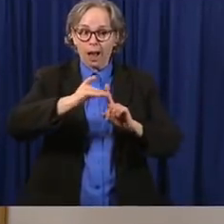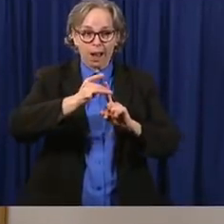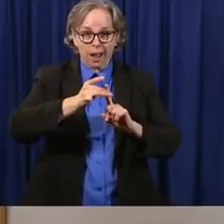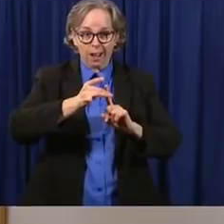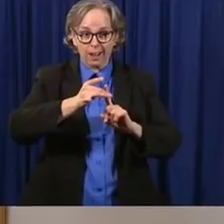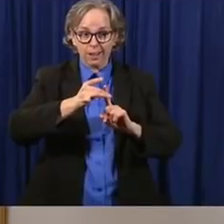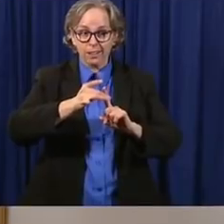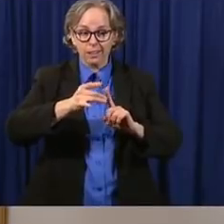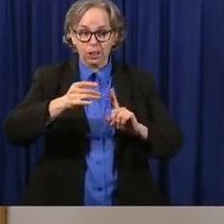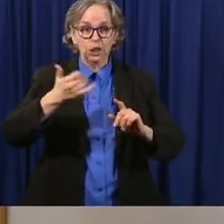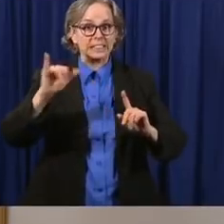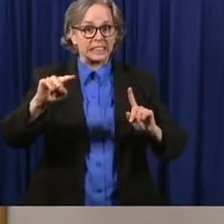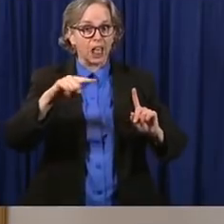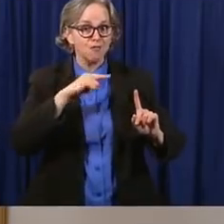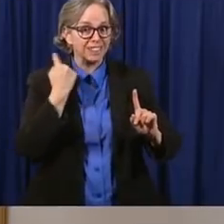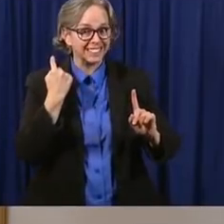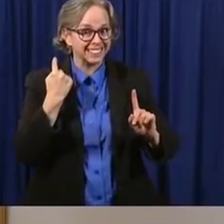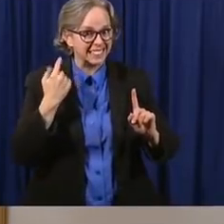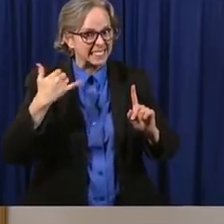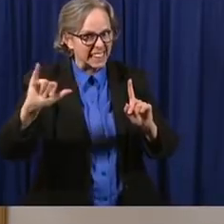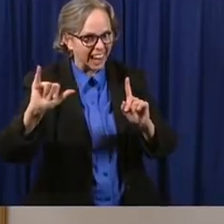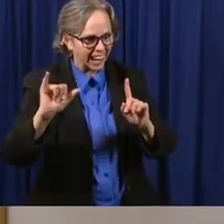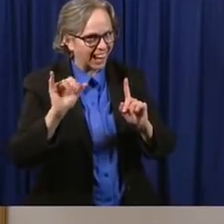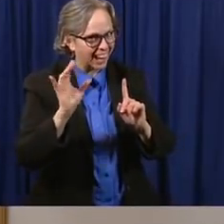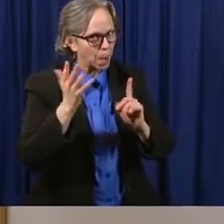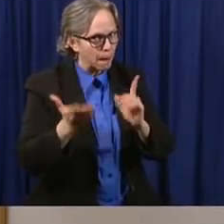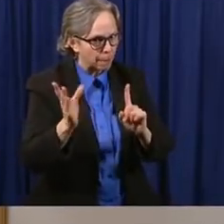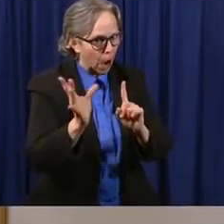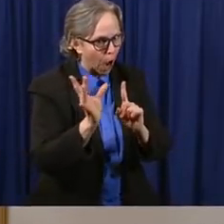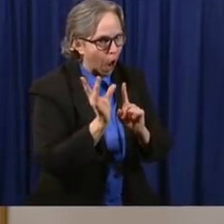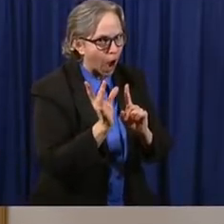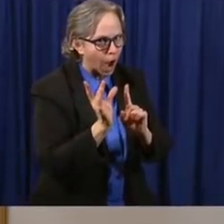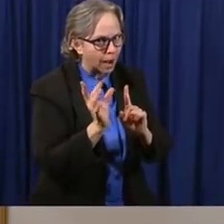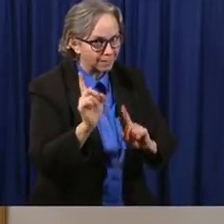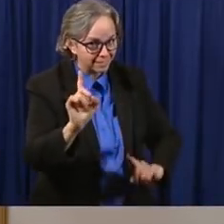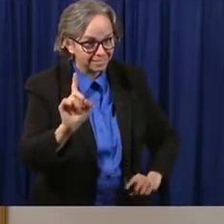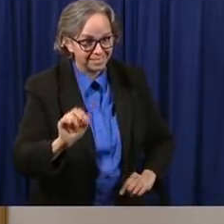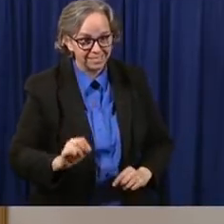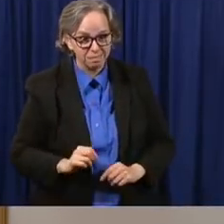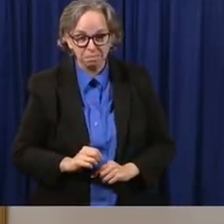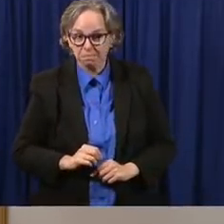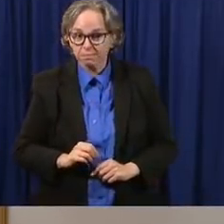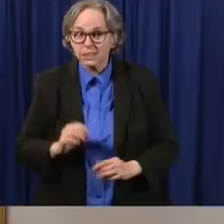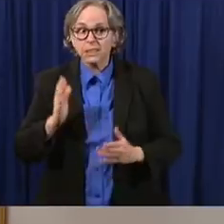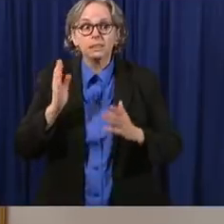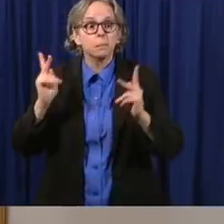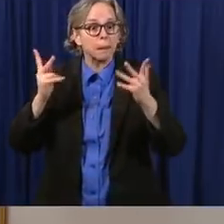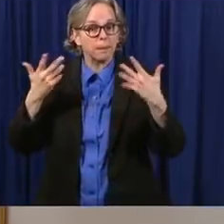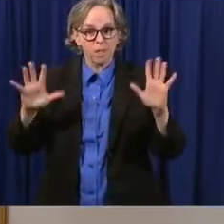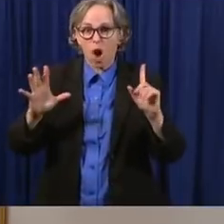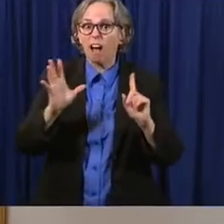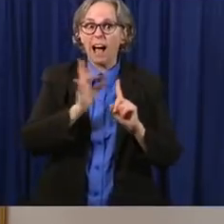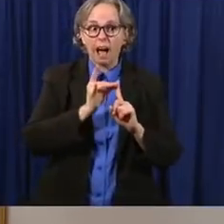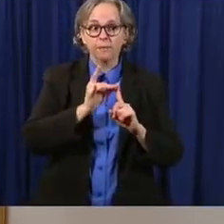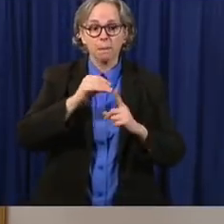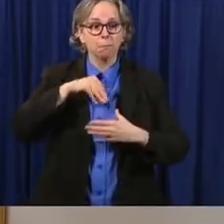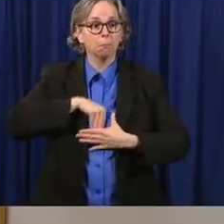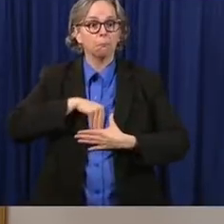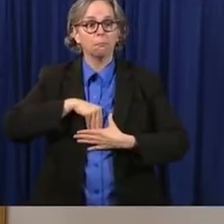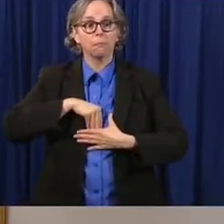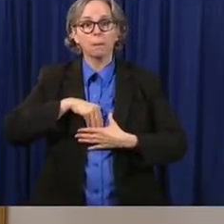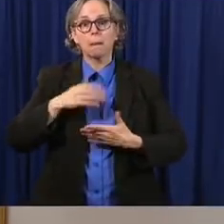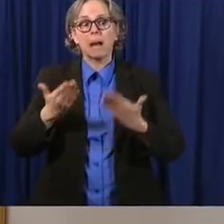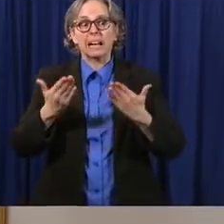can get it. And there's some evidence that even people who've had it might be able to get it. I'll leave